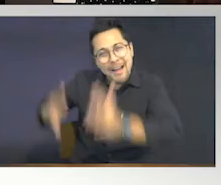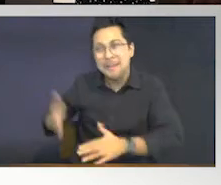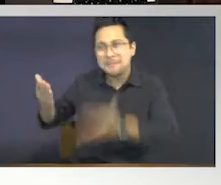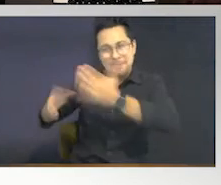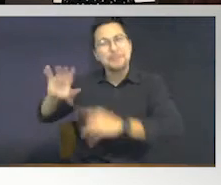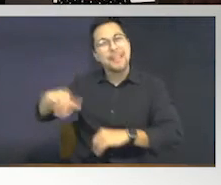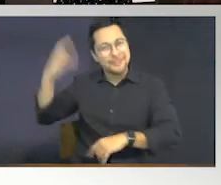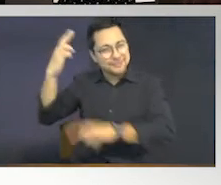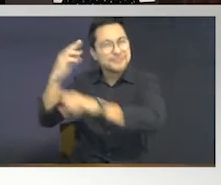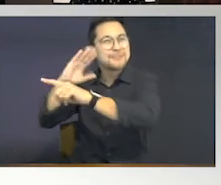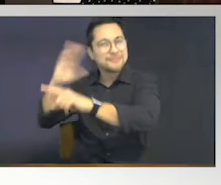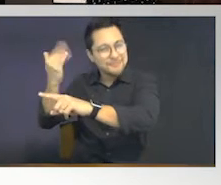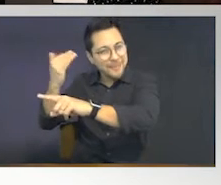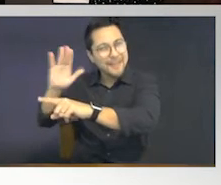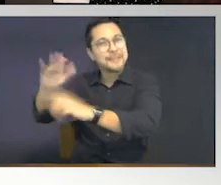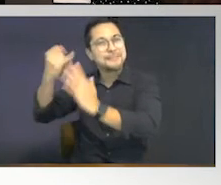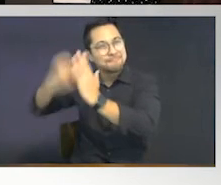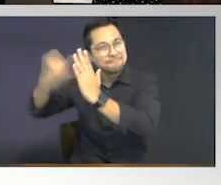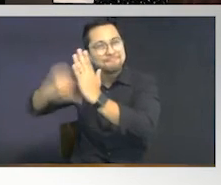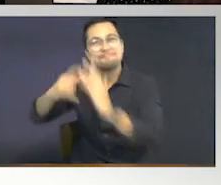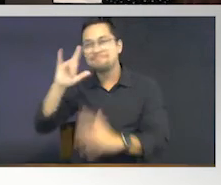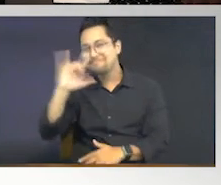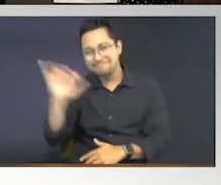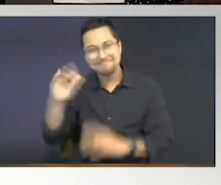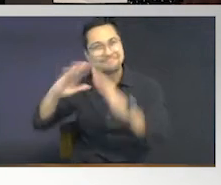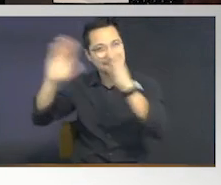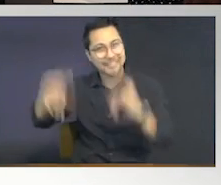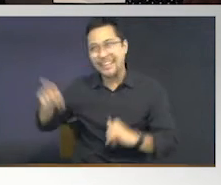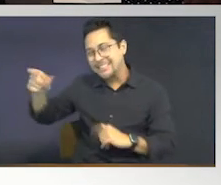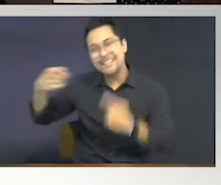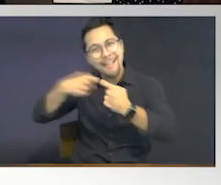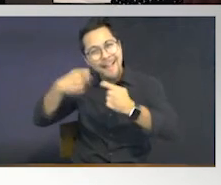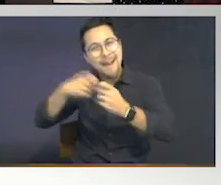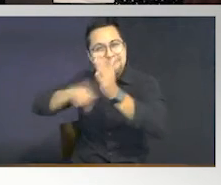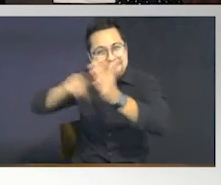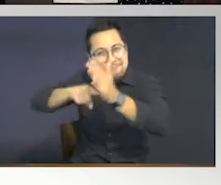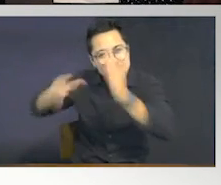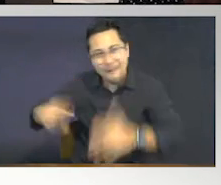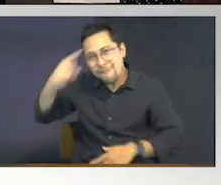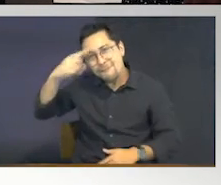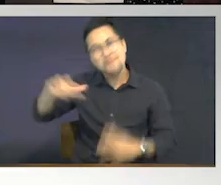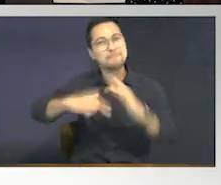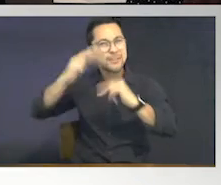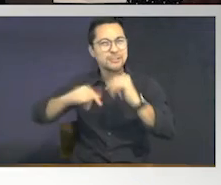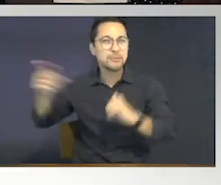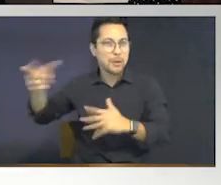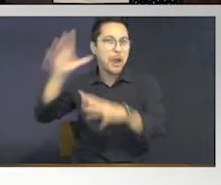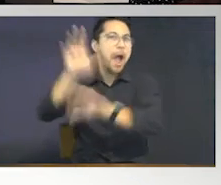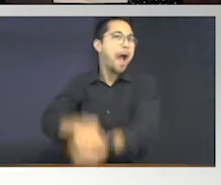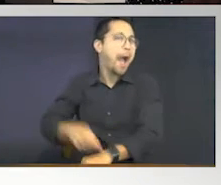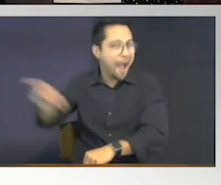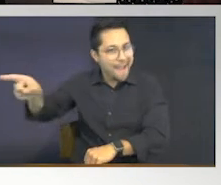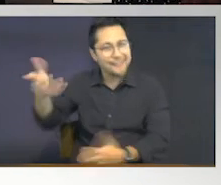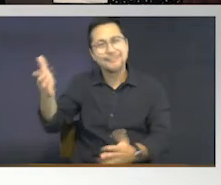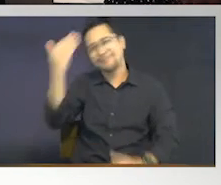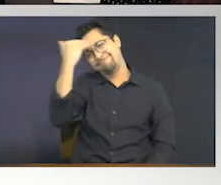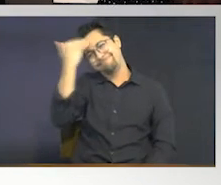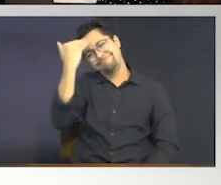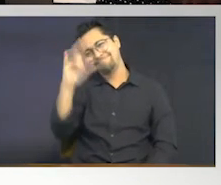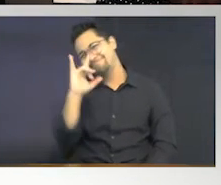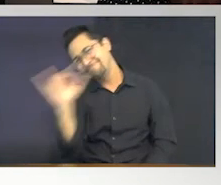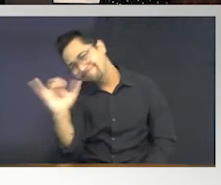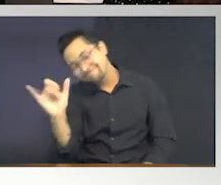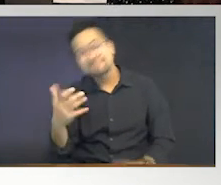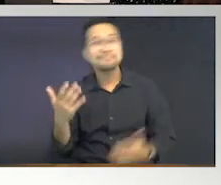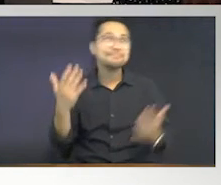his looked like a house, right? So, you know, he's electrical inspector with buildings, so he deals with houses every day. So there's a lot of different